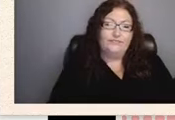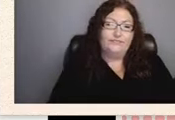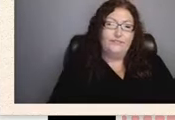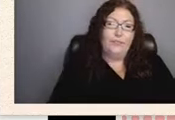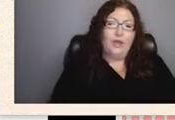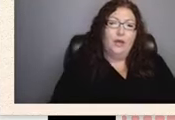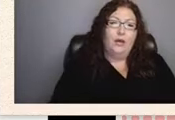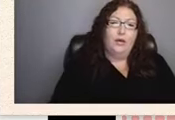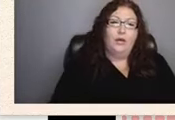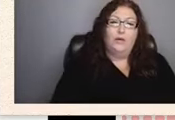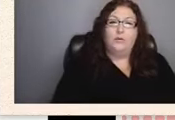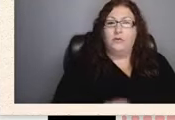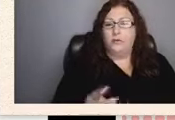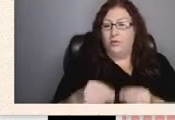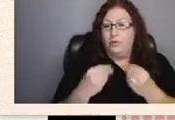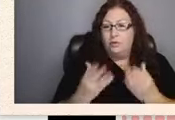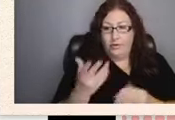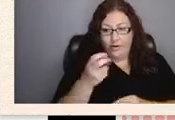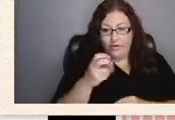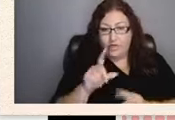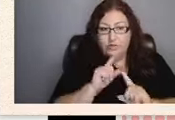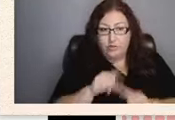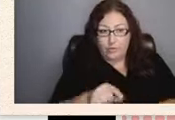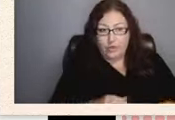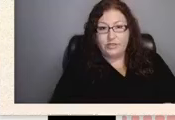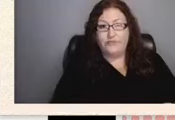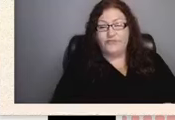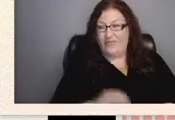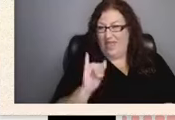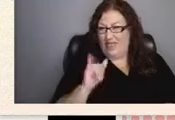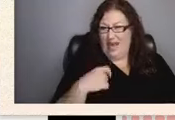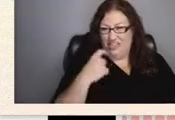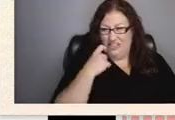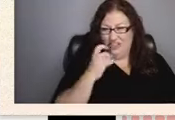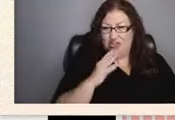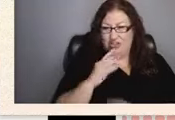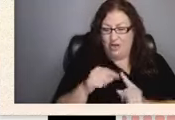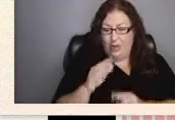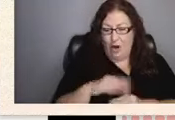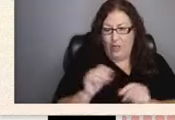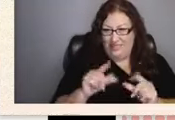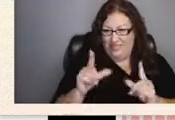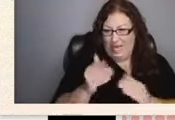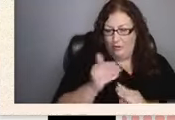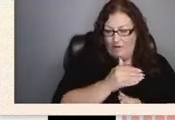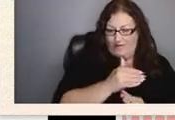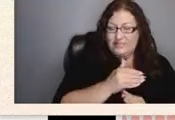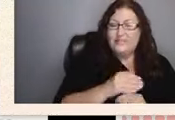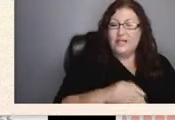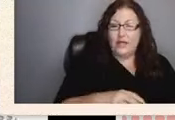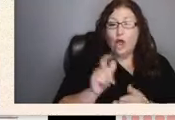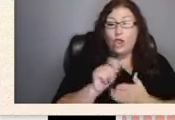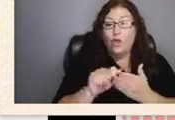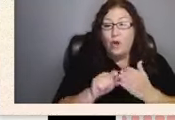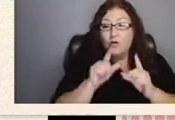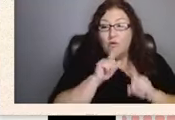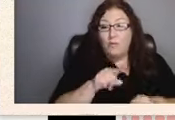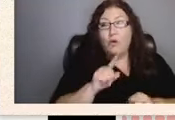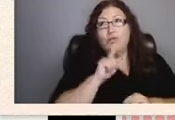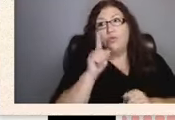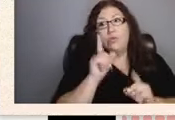So the provider transition reports that I just talked about on the slide previously, the written reports are very